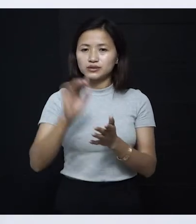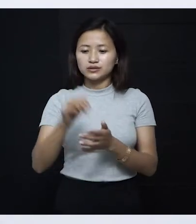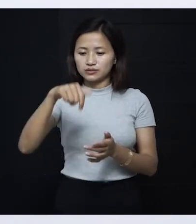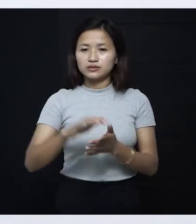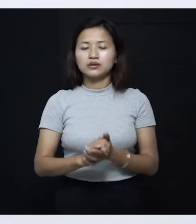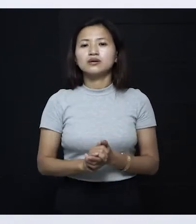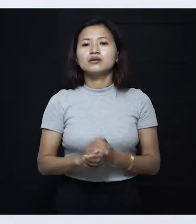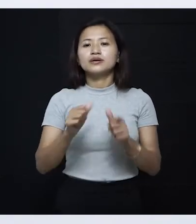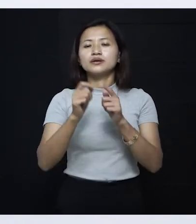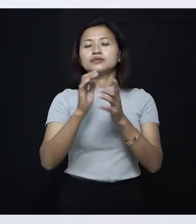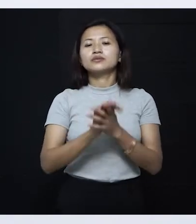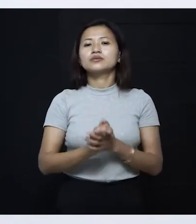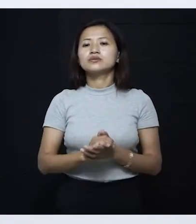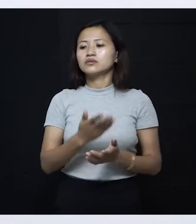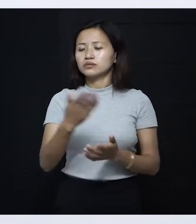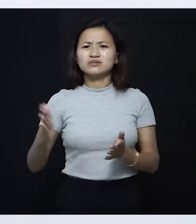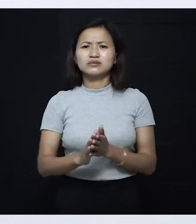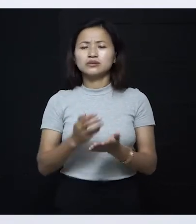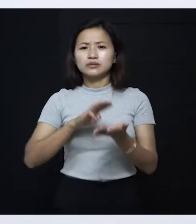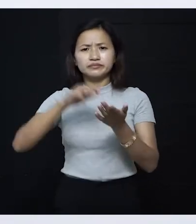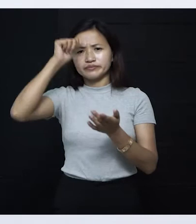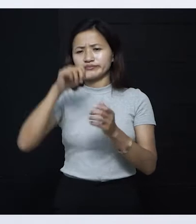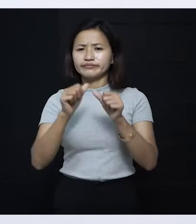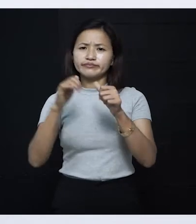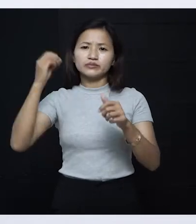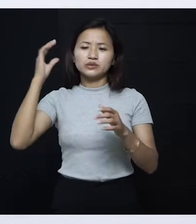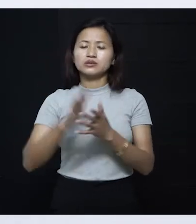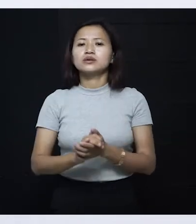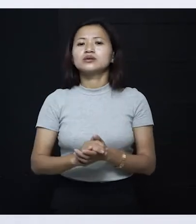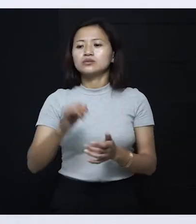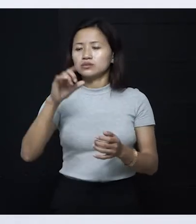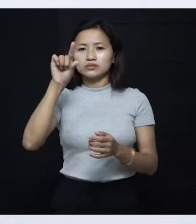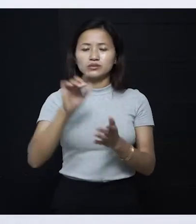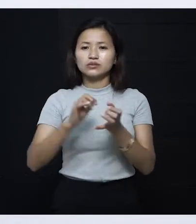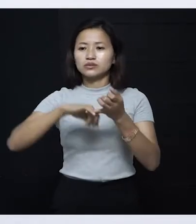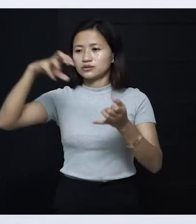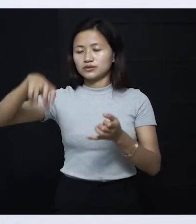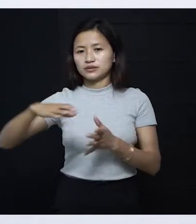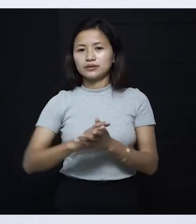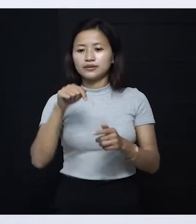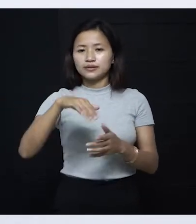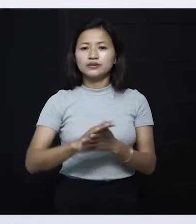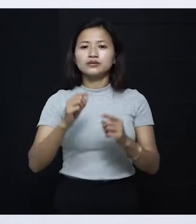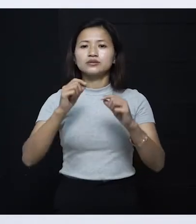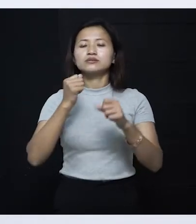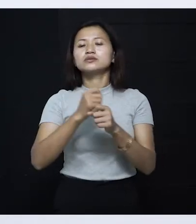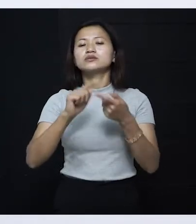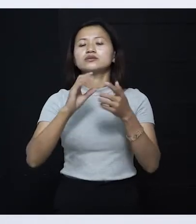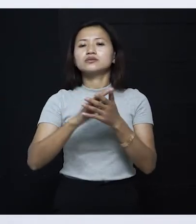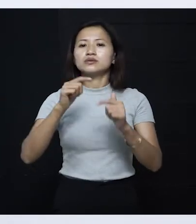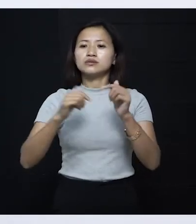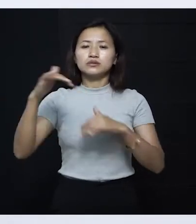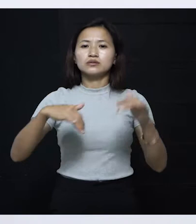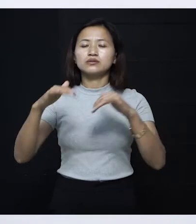now, Arunachal, then all those Manipur, Assam, those are to do with state, okay? Then here, geopolitically,